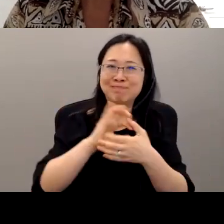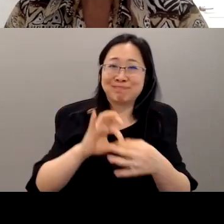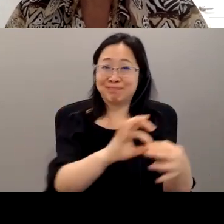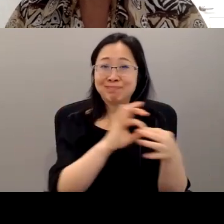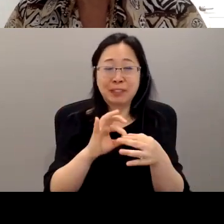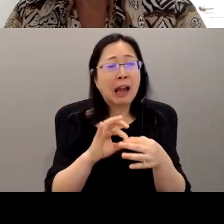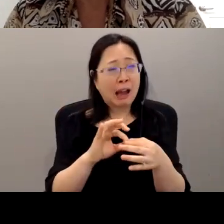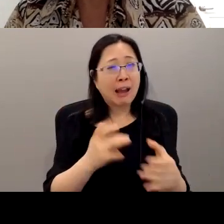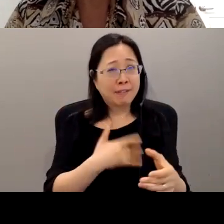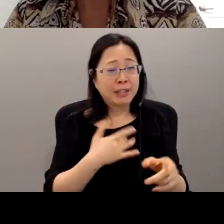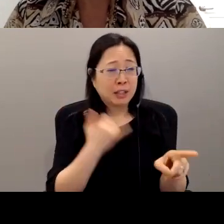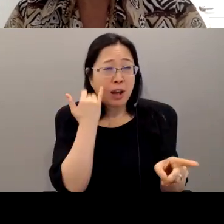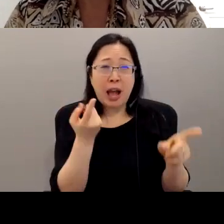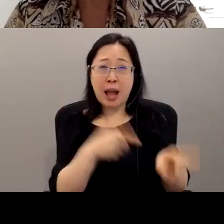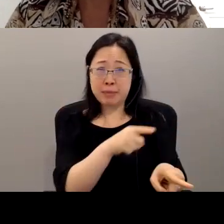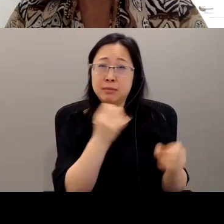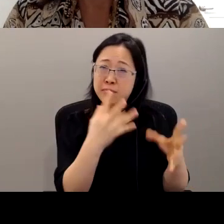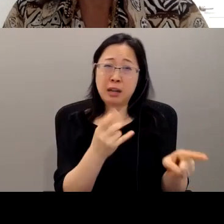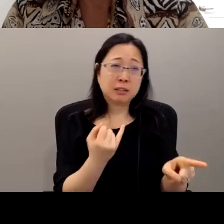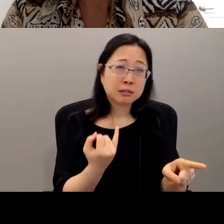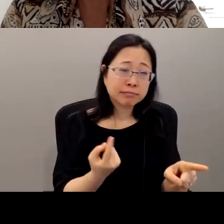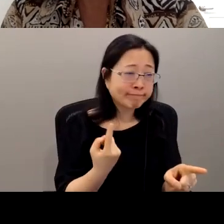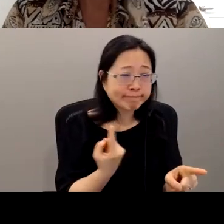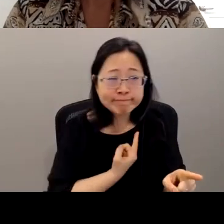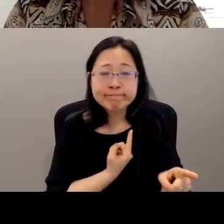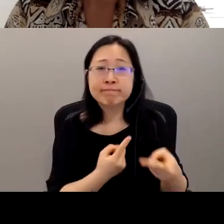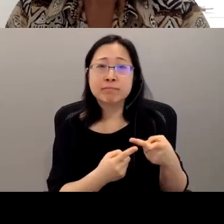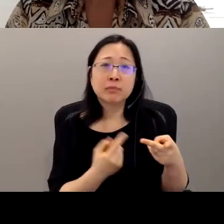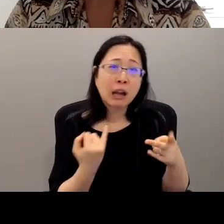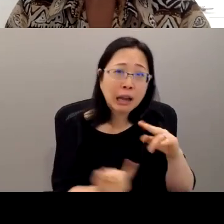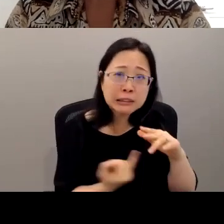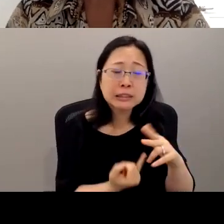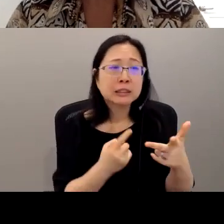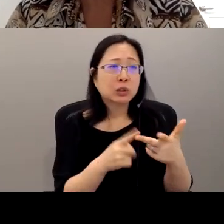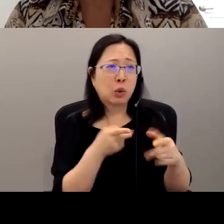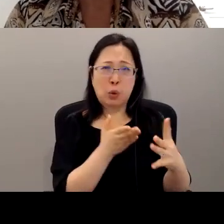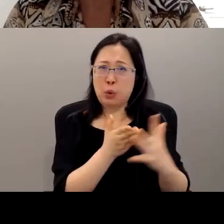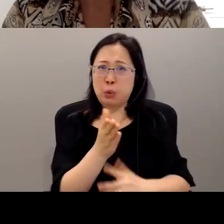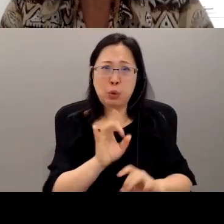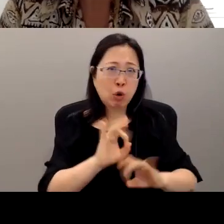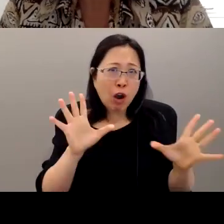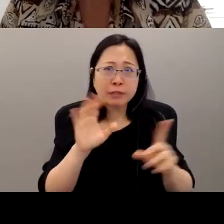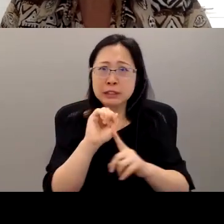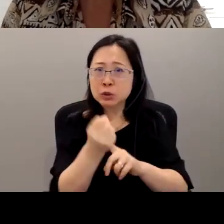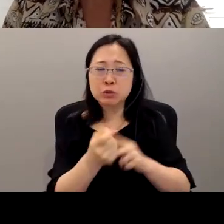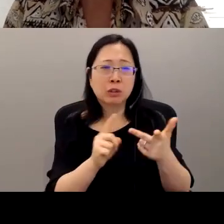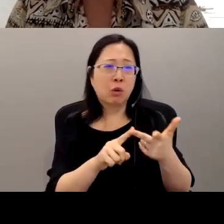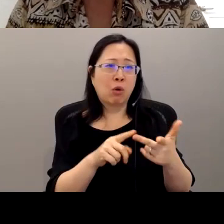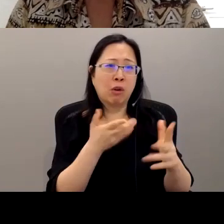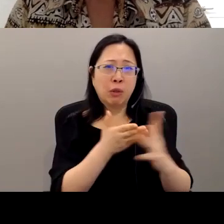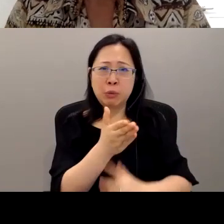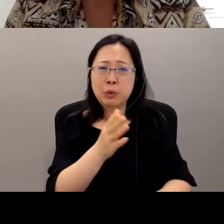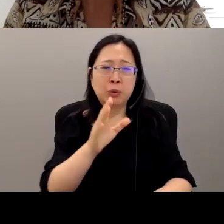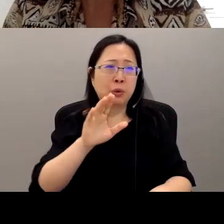older adults are feeling lonely and isolated, or they're going through a conflict situation or an elder abuse